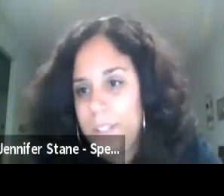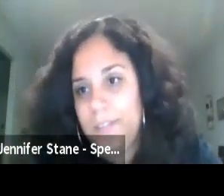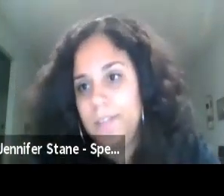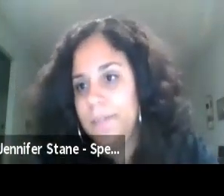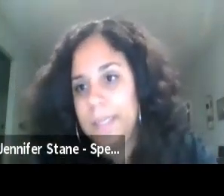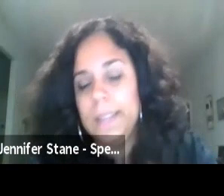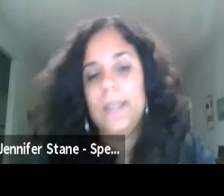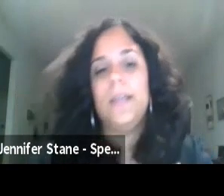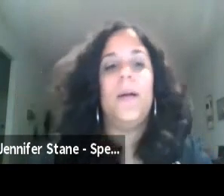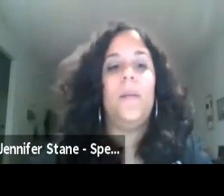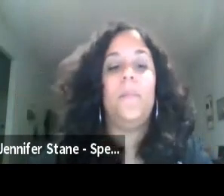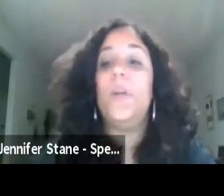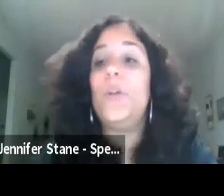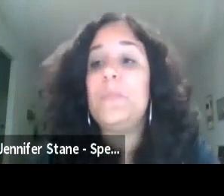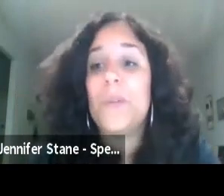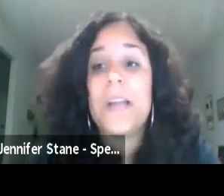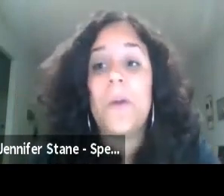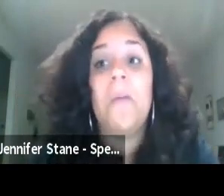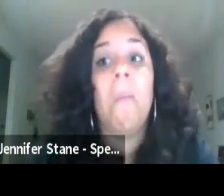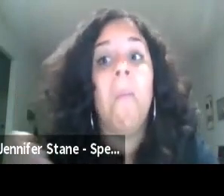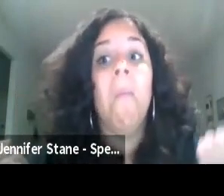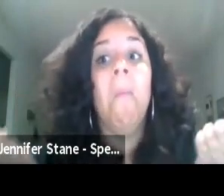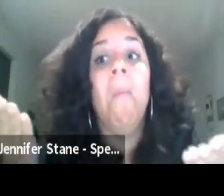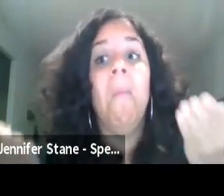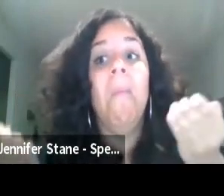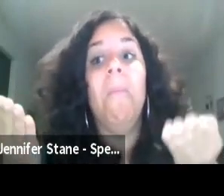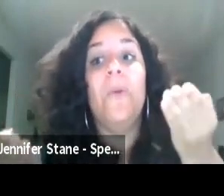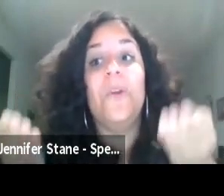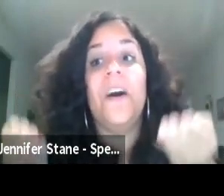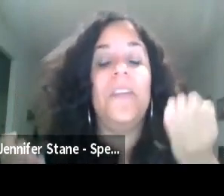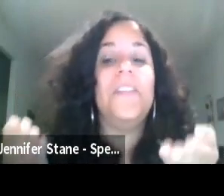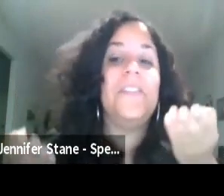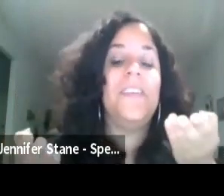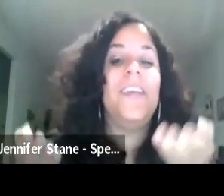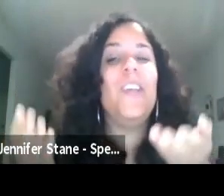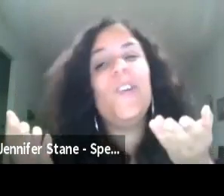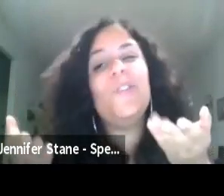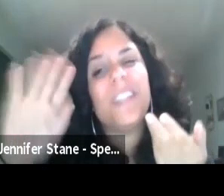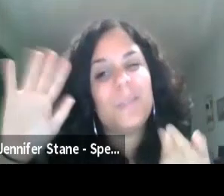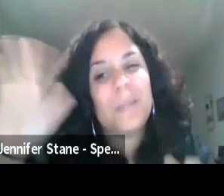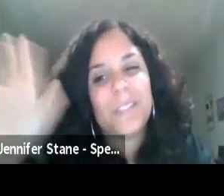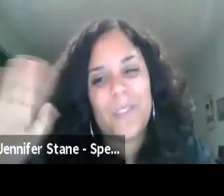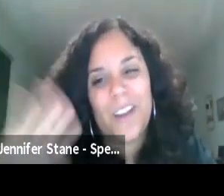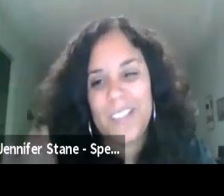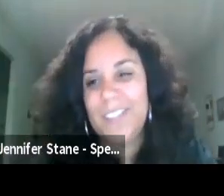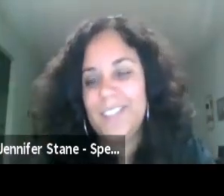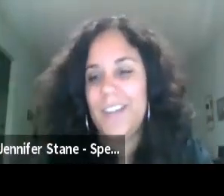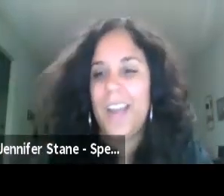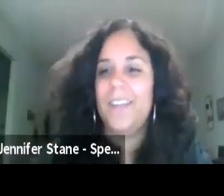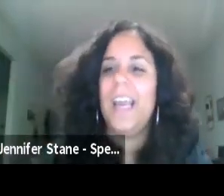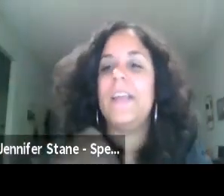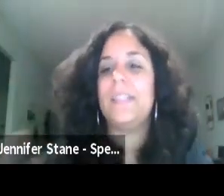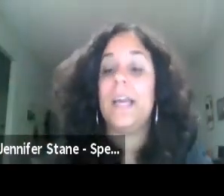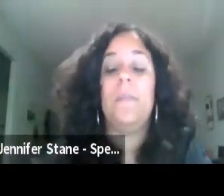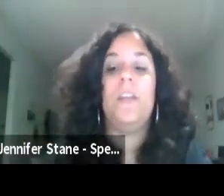these same questions, right? But who do you spend more time with when you're in the office? Usually you're spending more time with your hygienist,